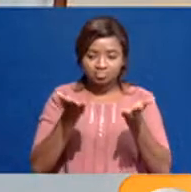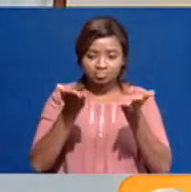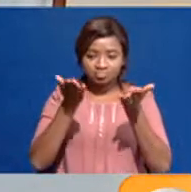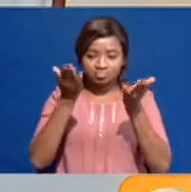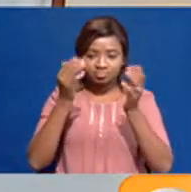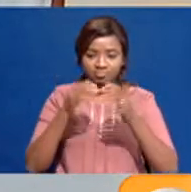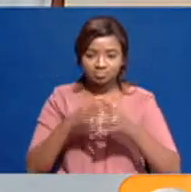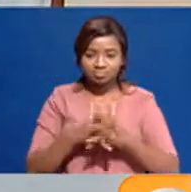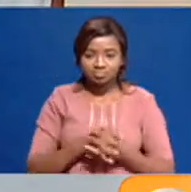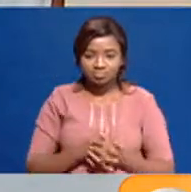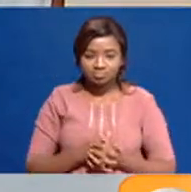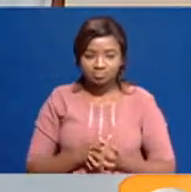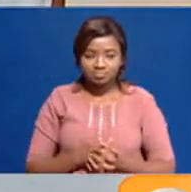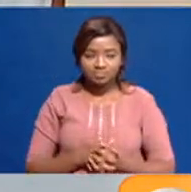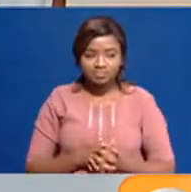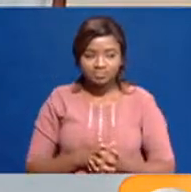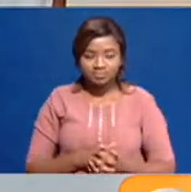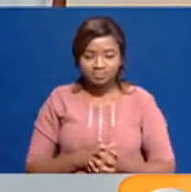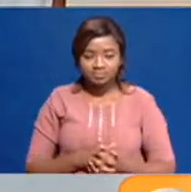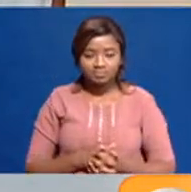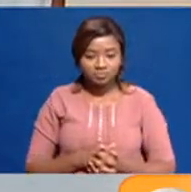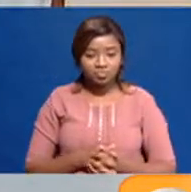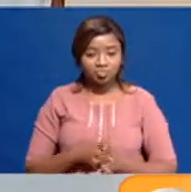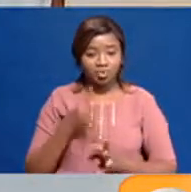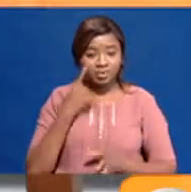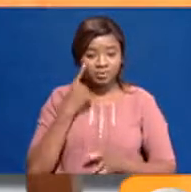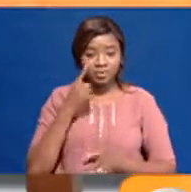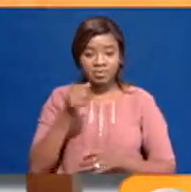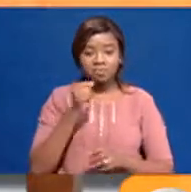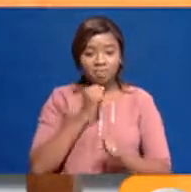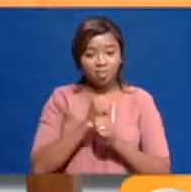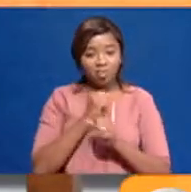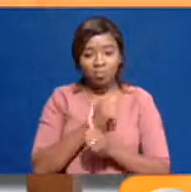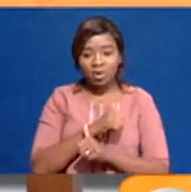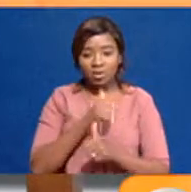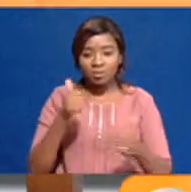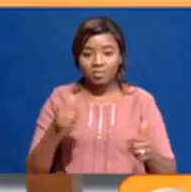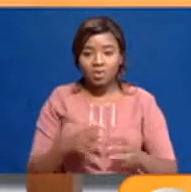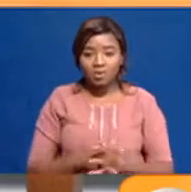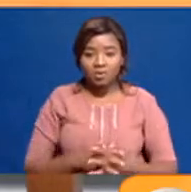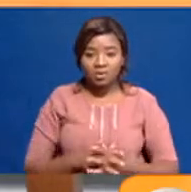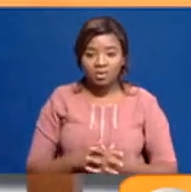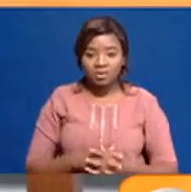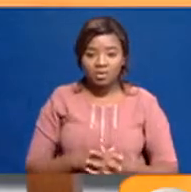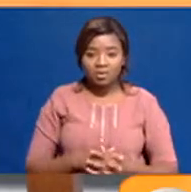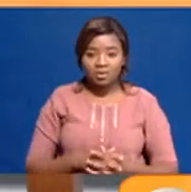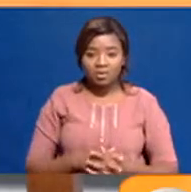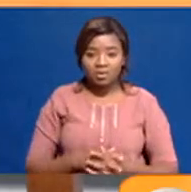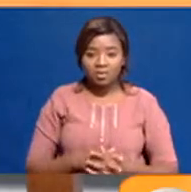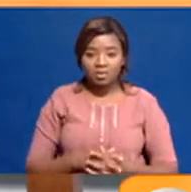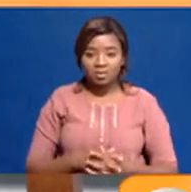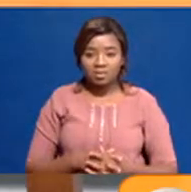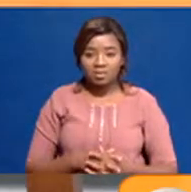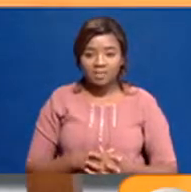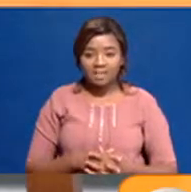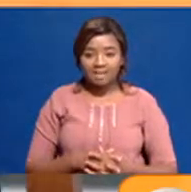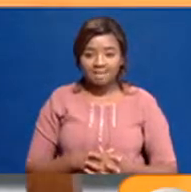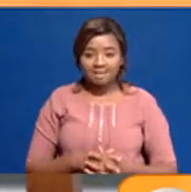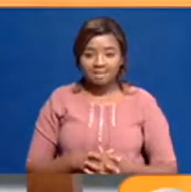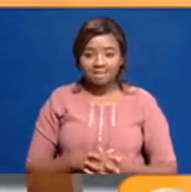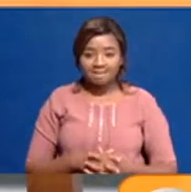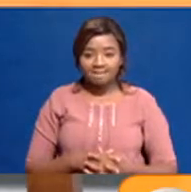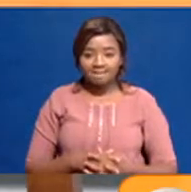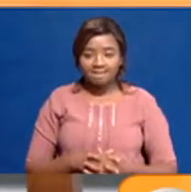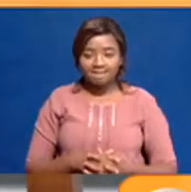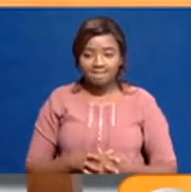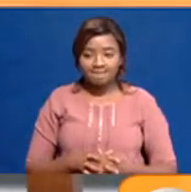the government. And it is working. You see, it is different from somebody who is holding a position for his